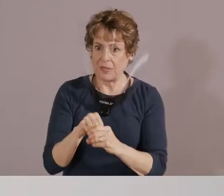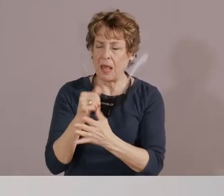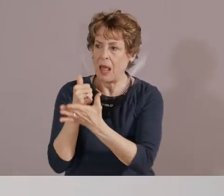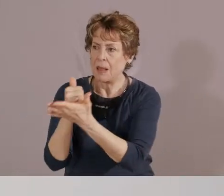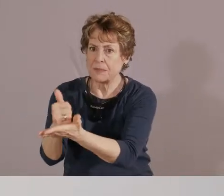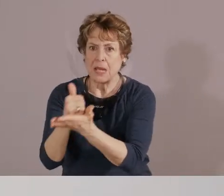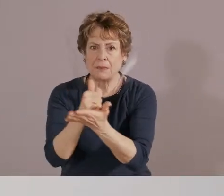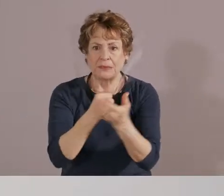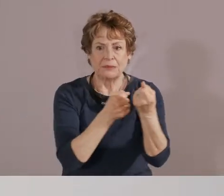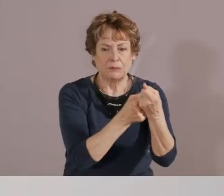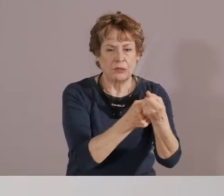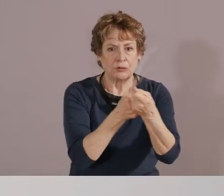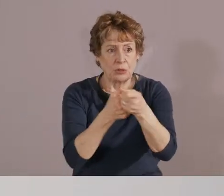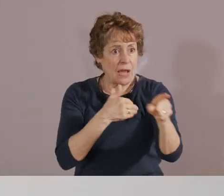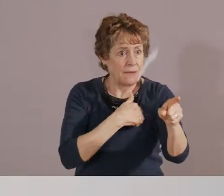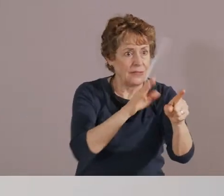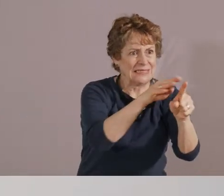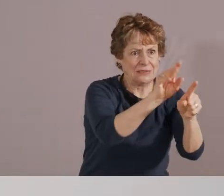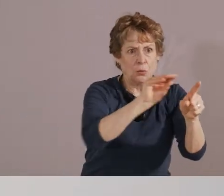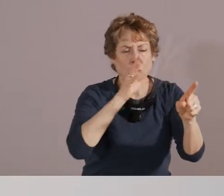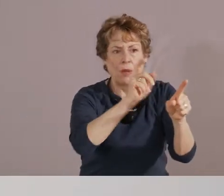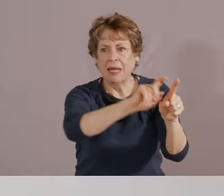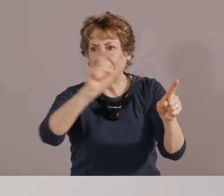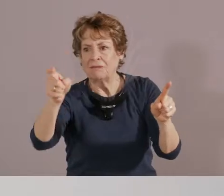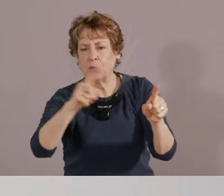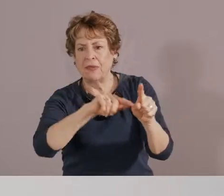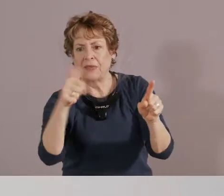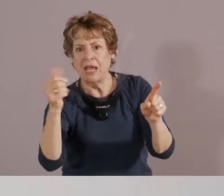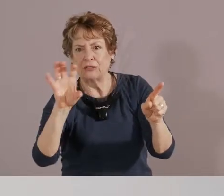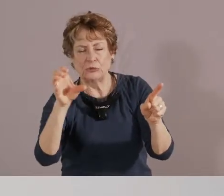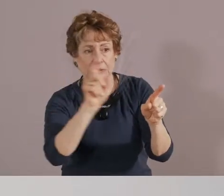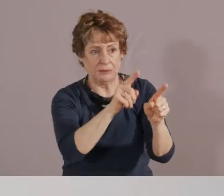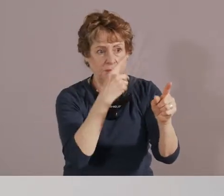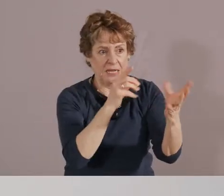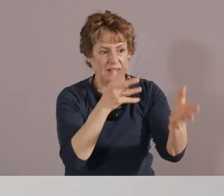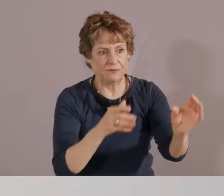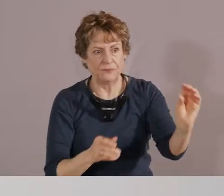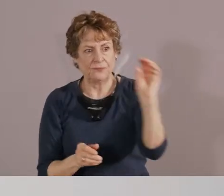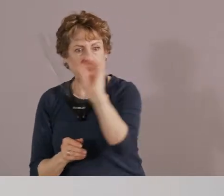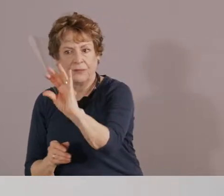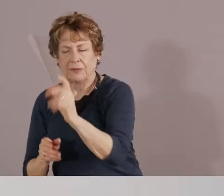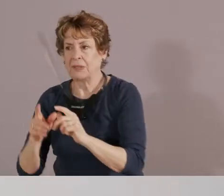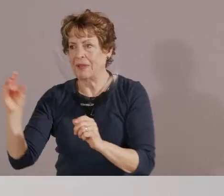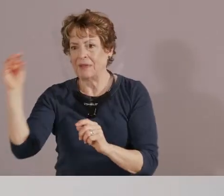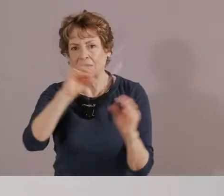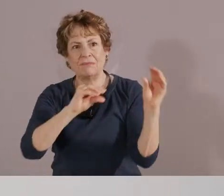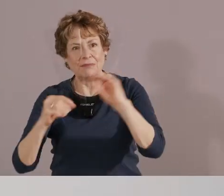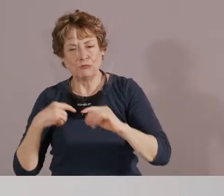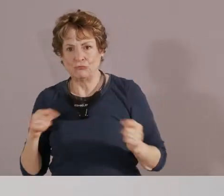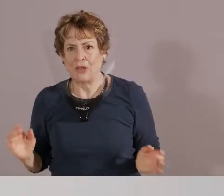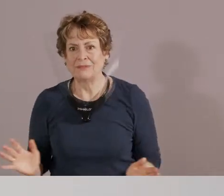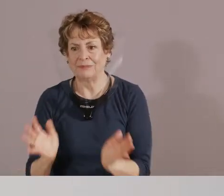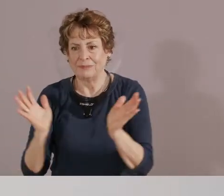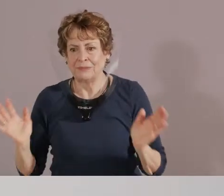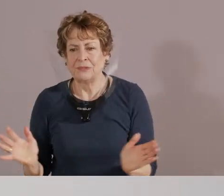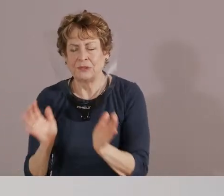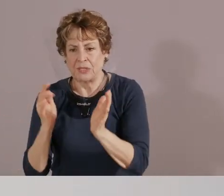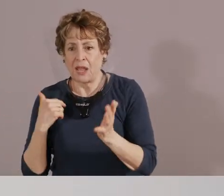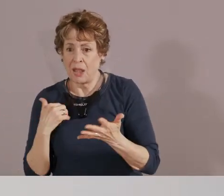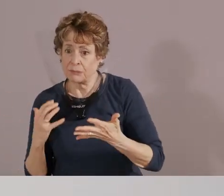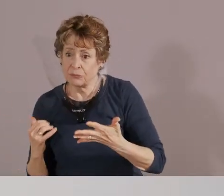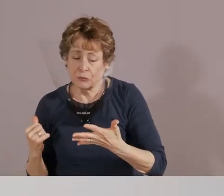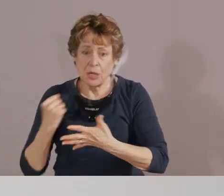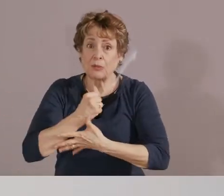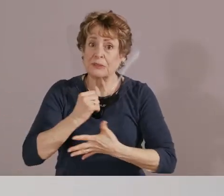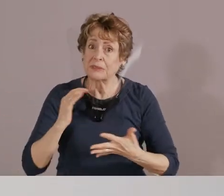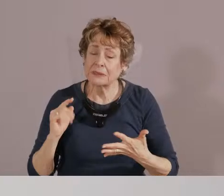they can continue to vaccinate, especially those high priority groups like teachers, because yes, that is a major goal of the state,